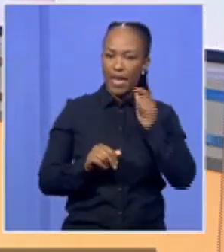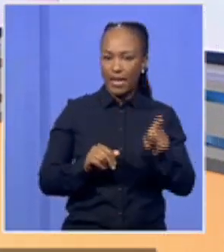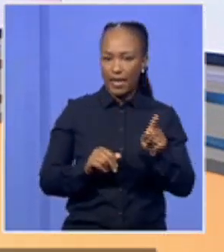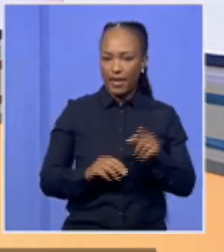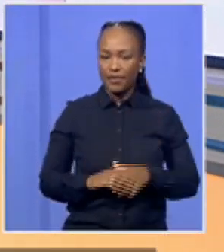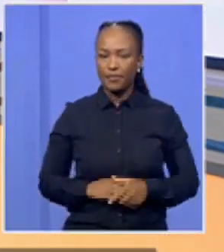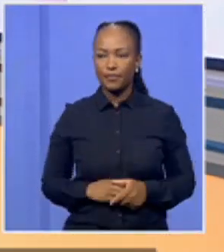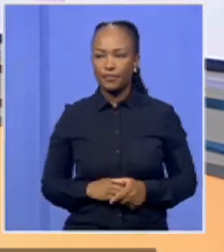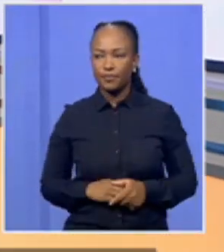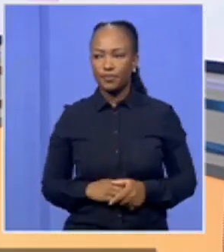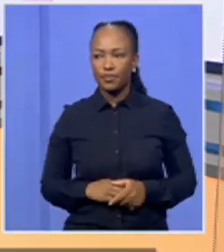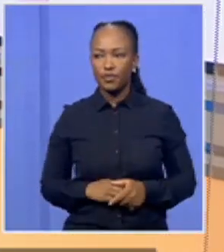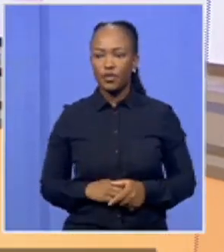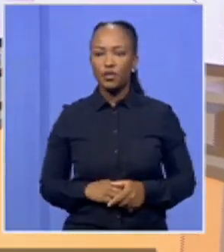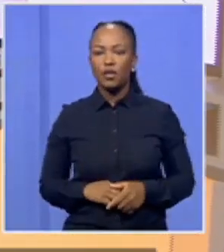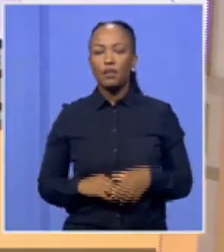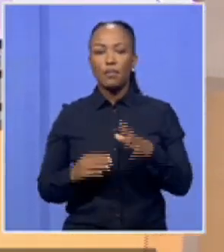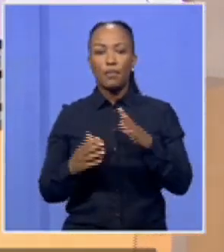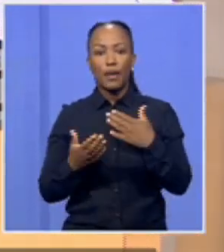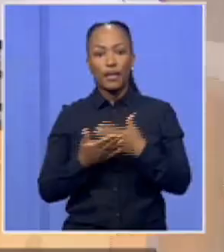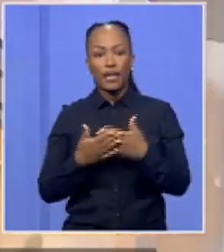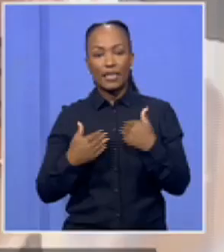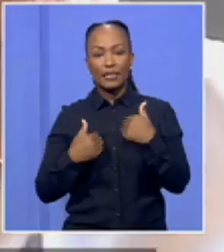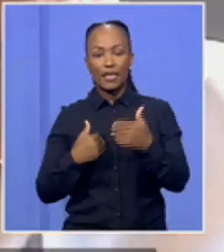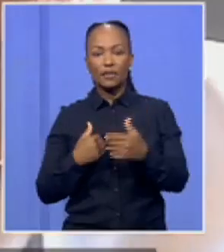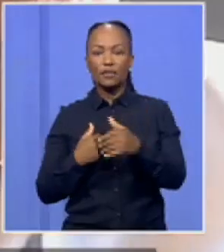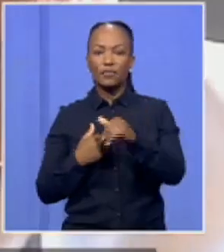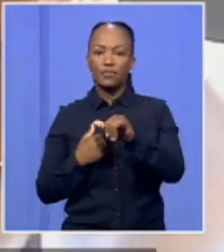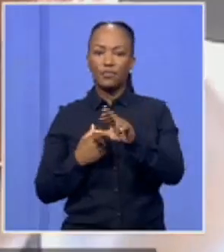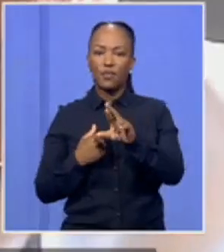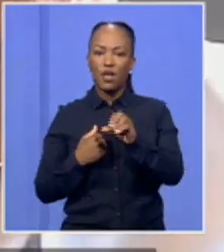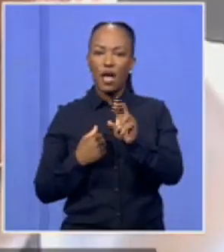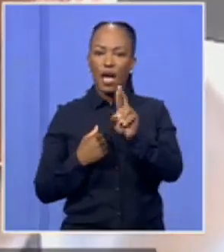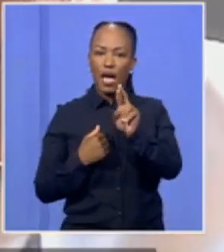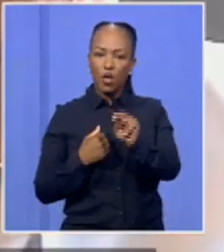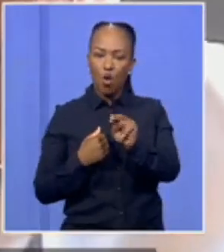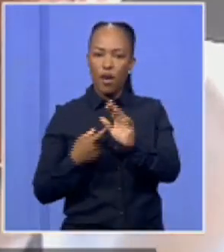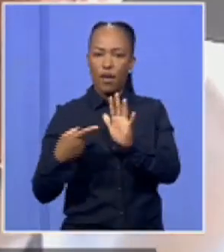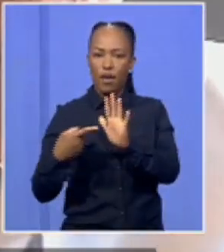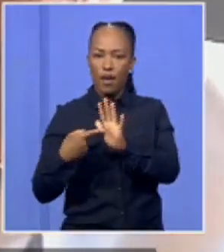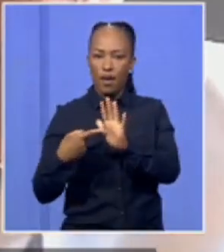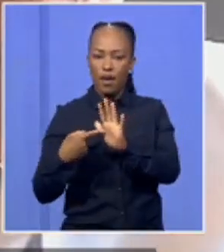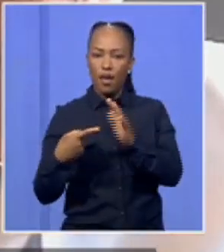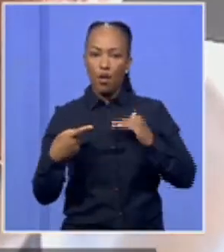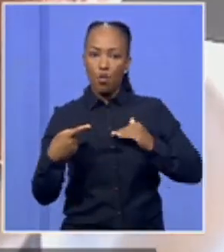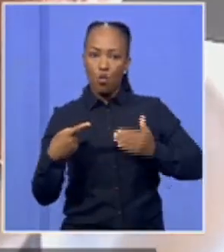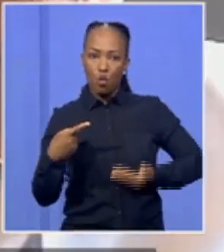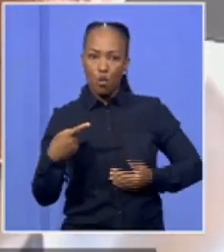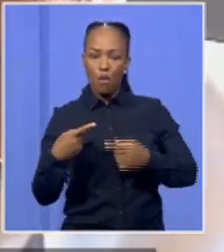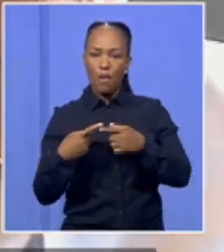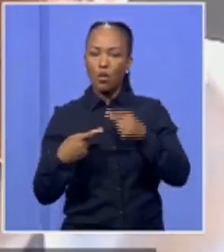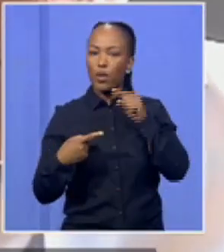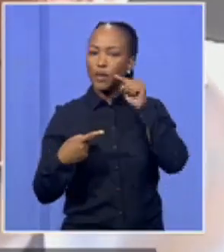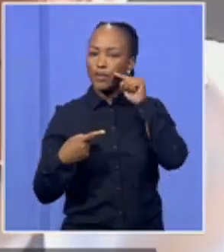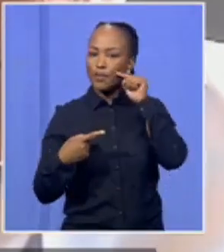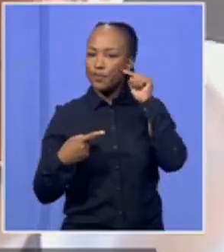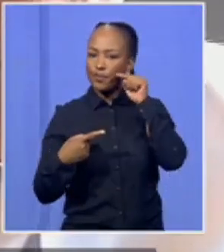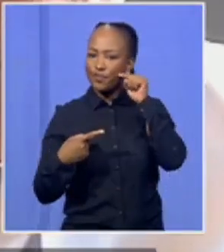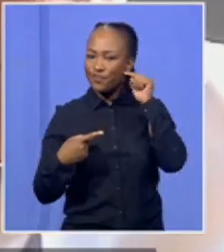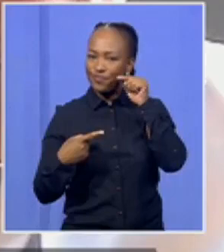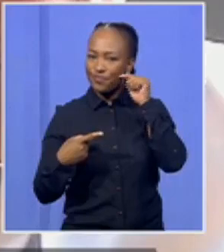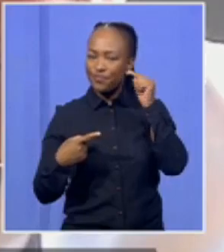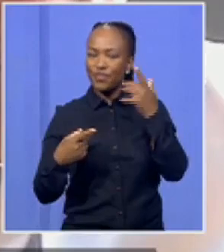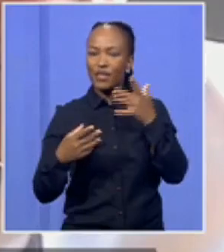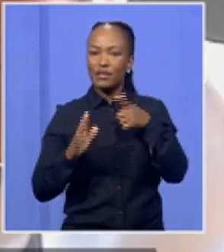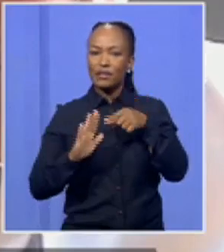start with iron, which is quite a no-brainer. So we women, we have menstrual losses every month with blood,